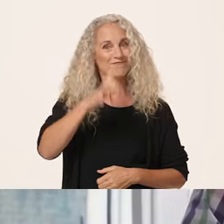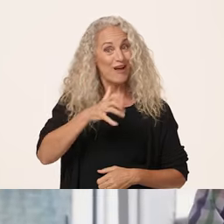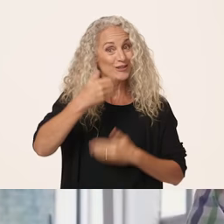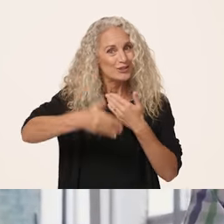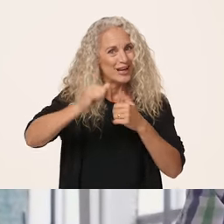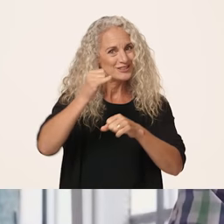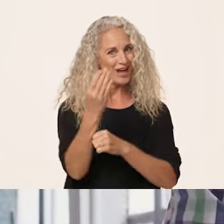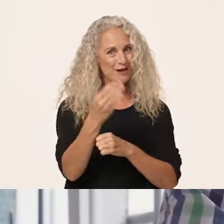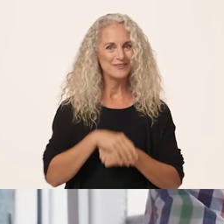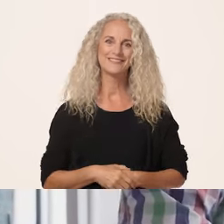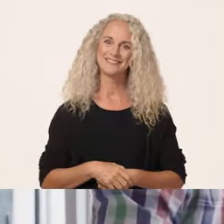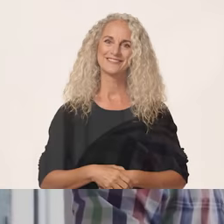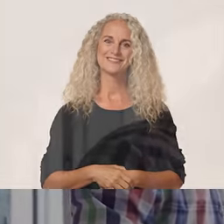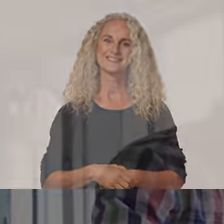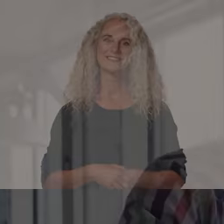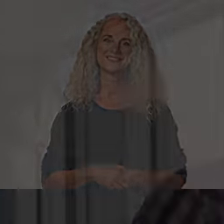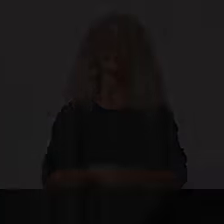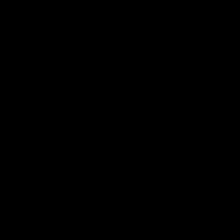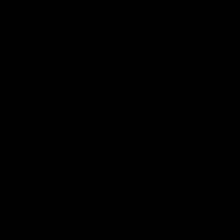Best of luck in your next job!